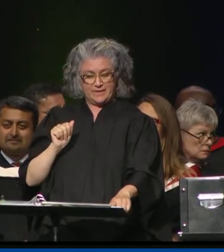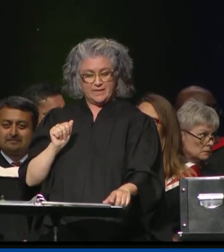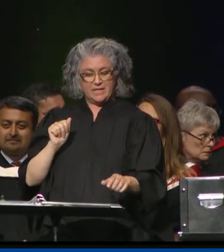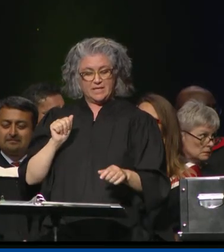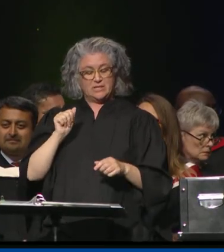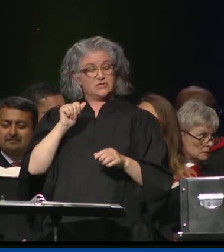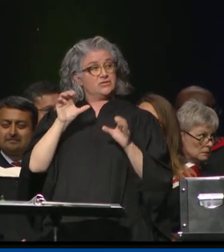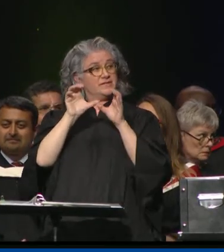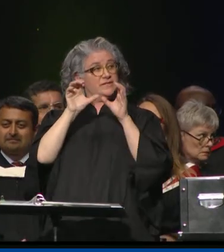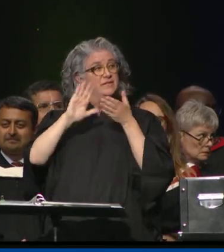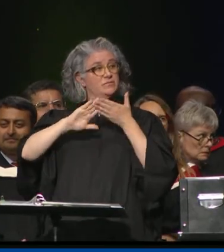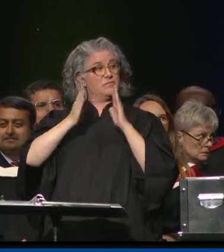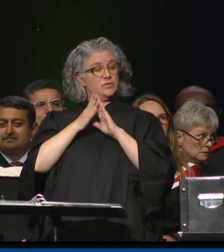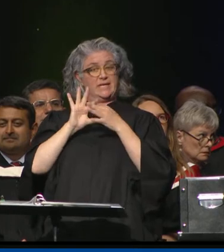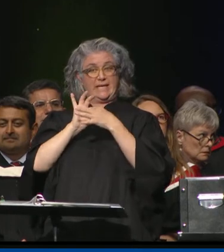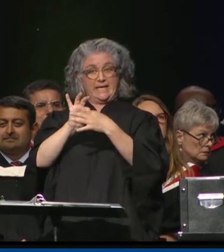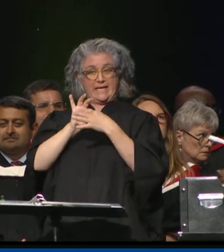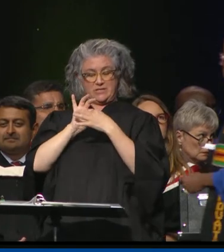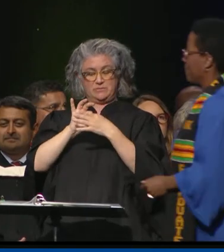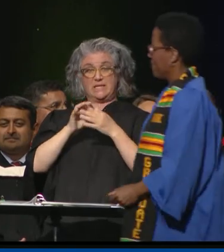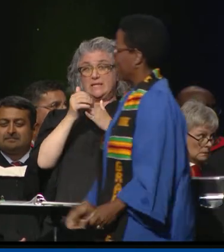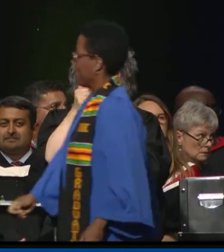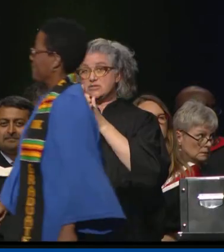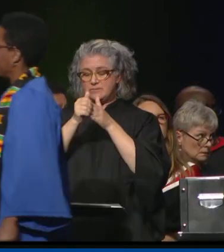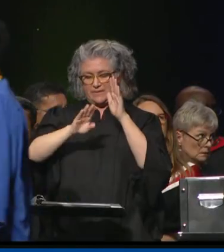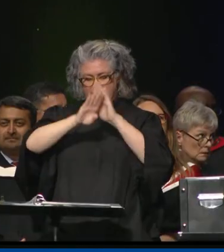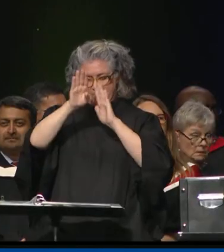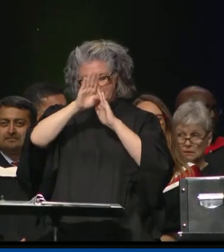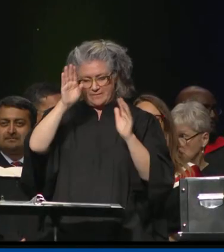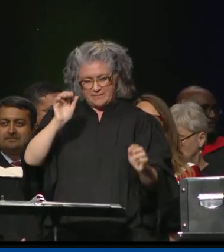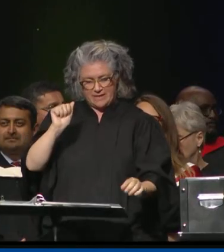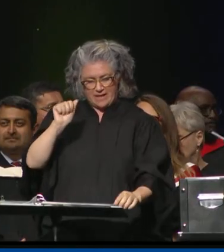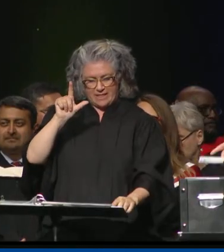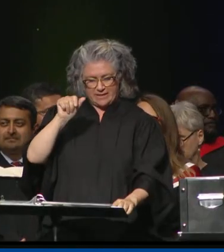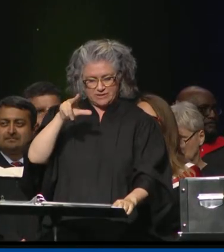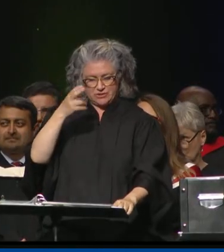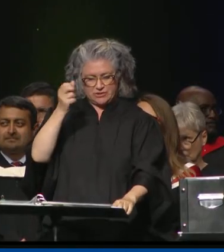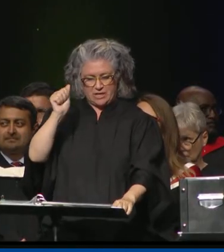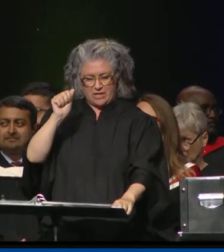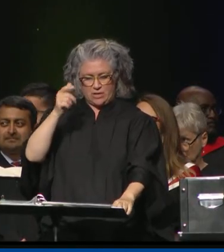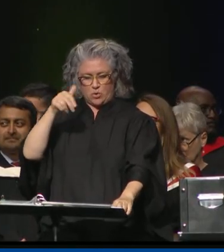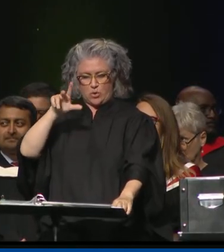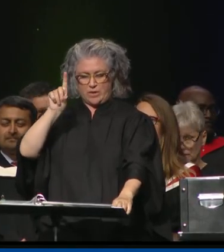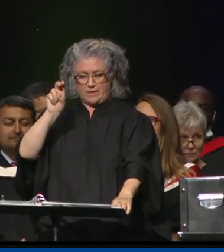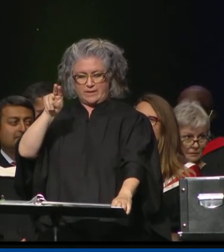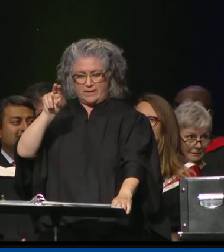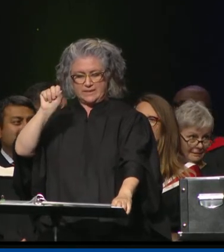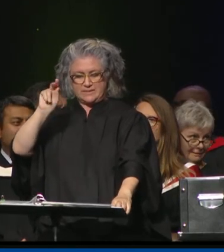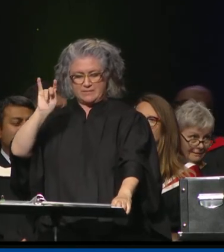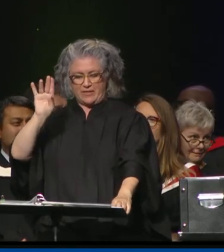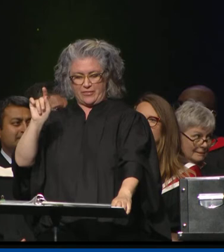Certificate in Community Engagement, Leadership and Development, Alicia Gordon Smith.